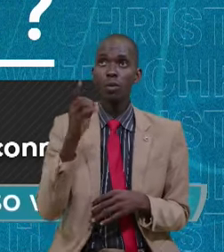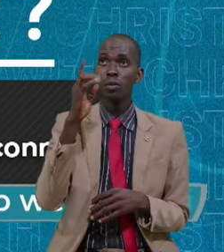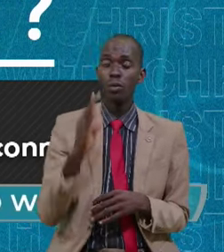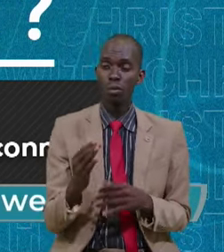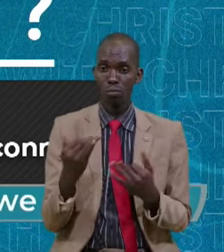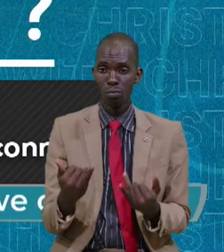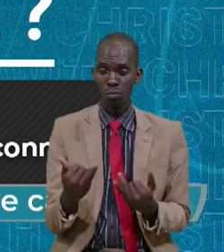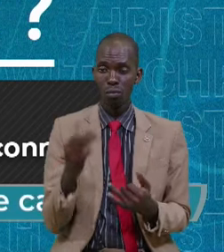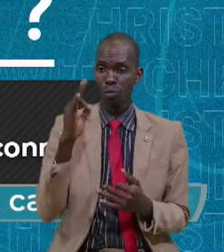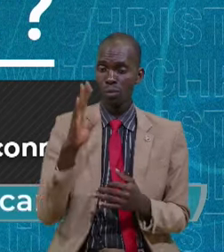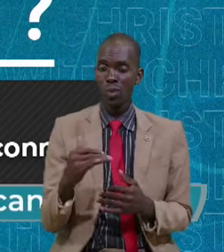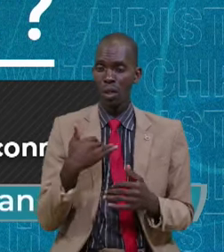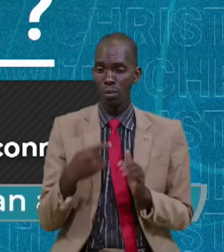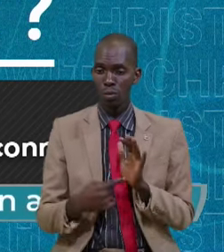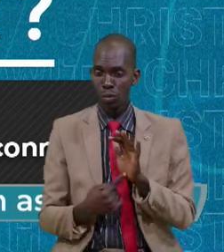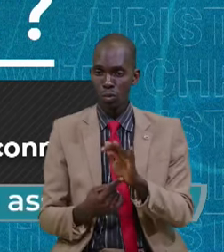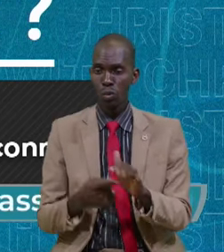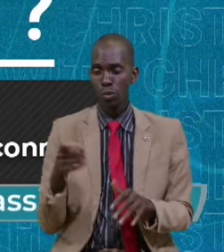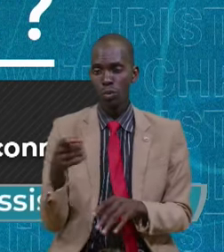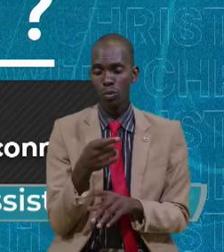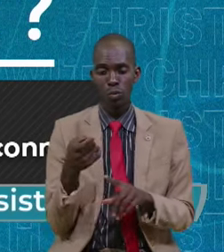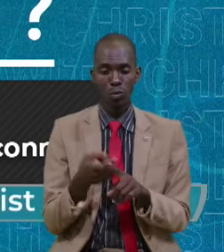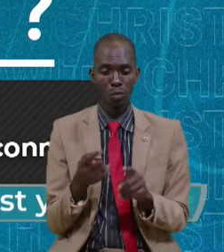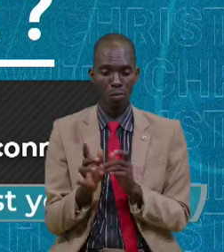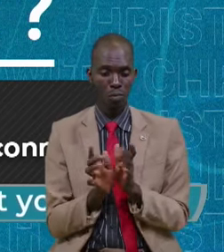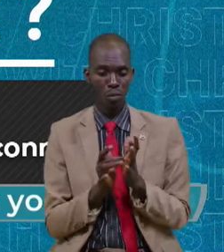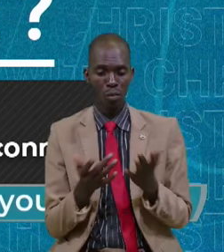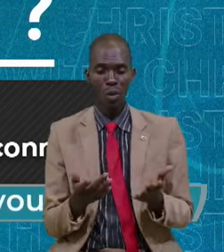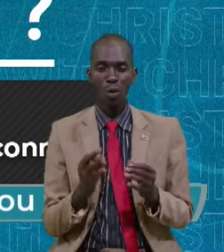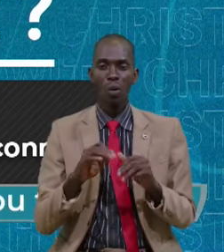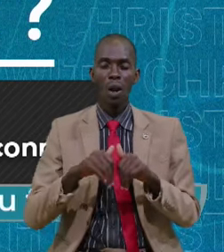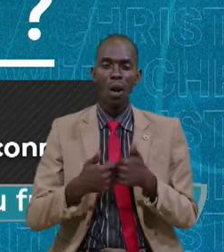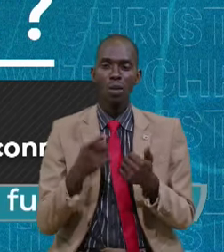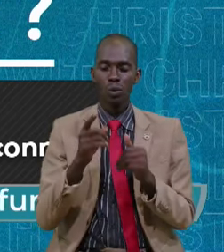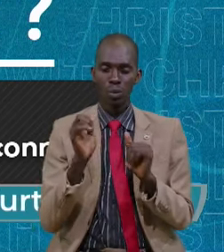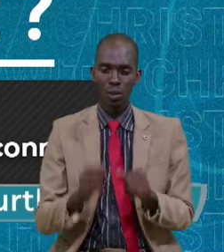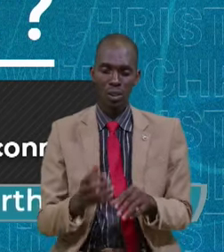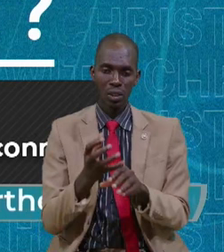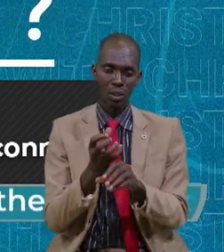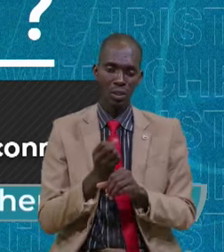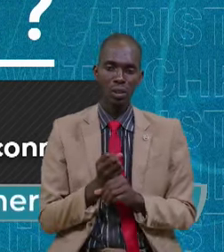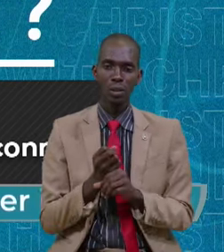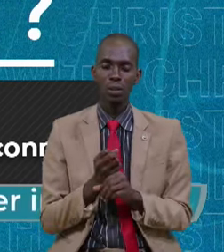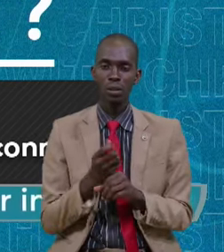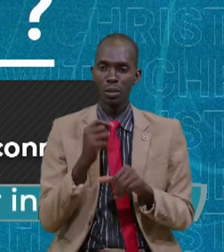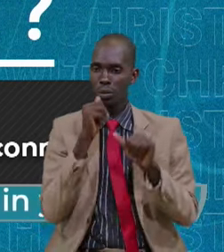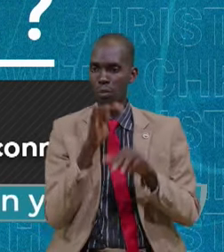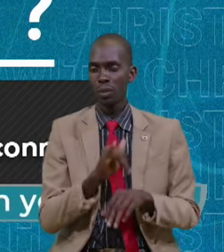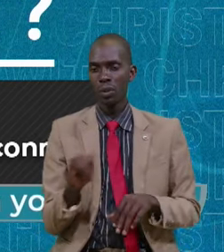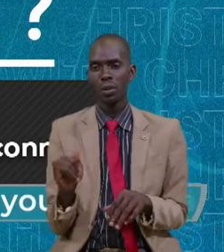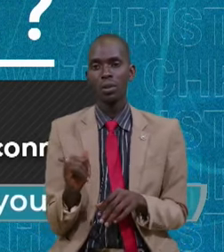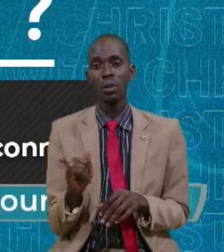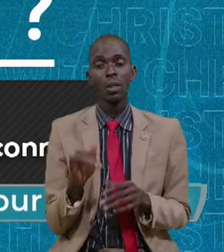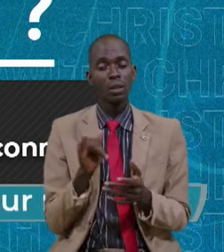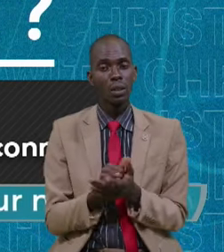on how to get into this blessed life of reconciliation with the Lord. And that's the decision you have